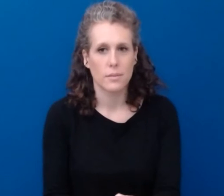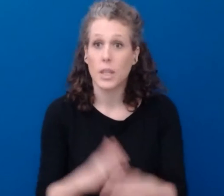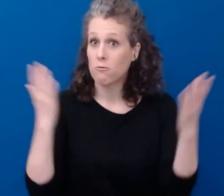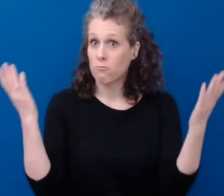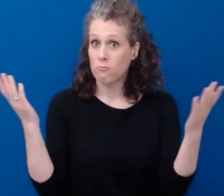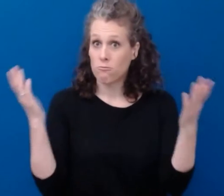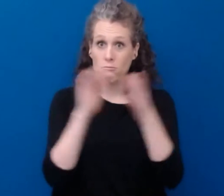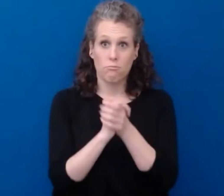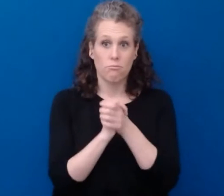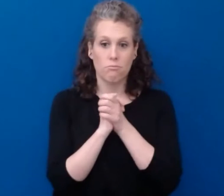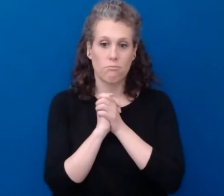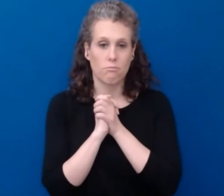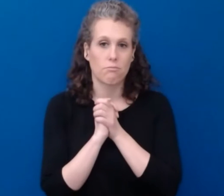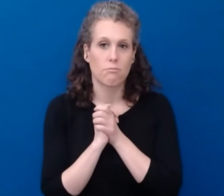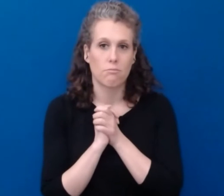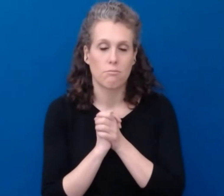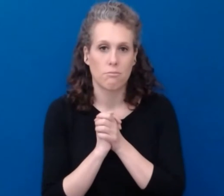So,